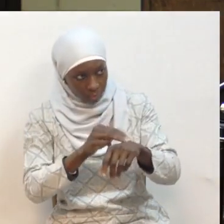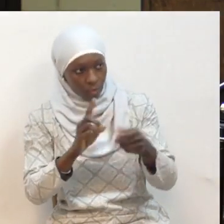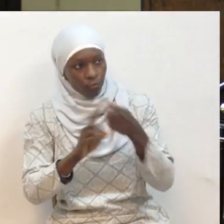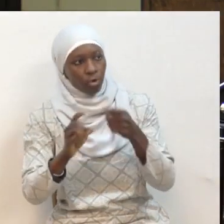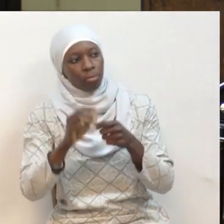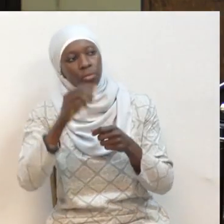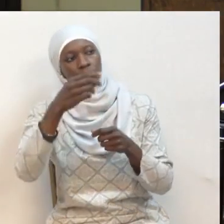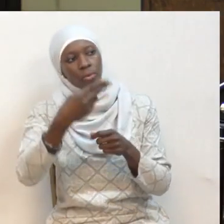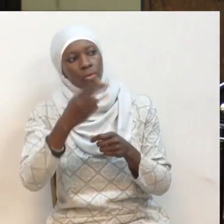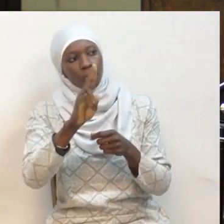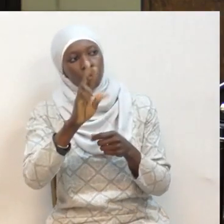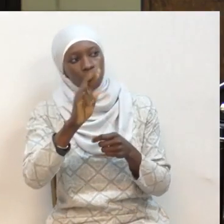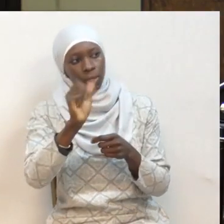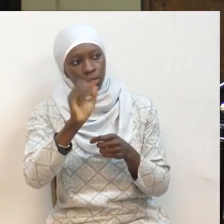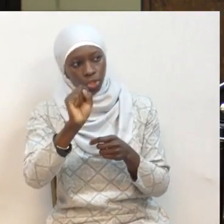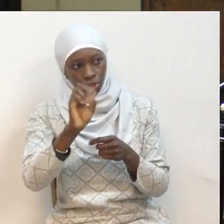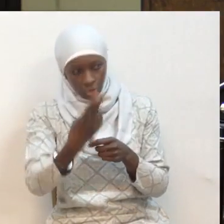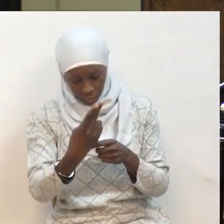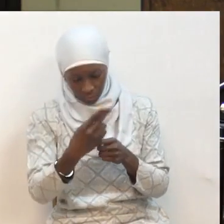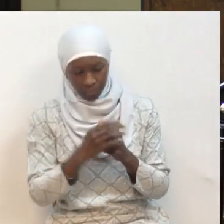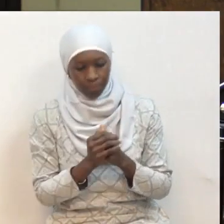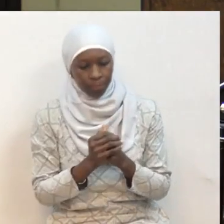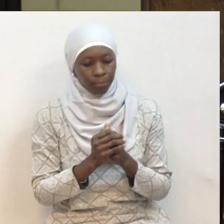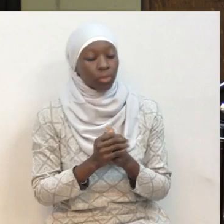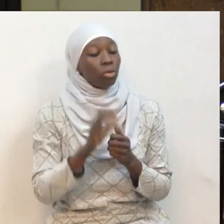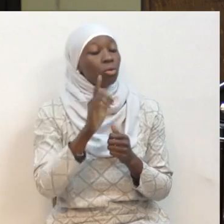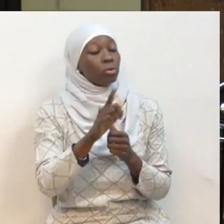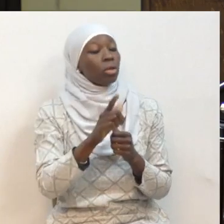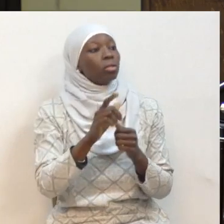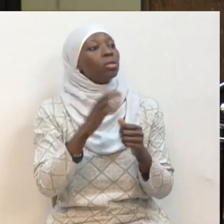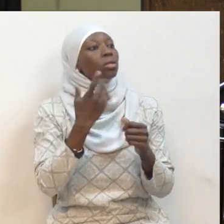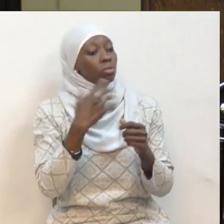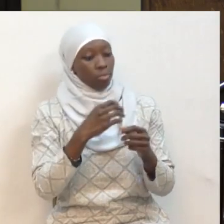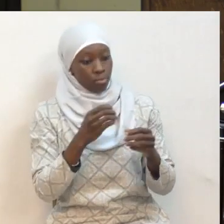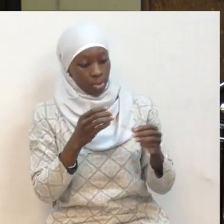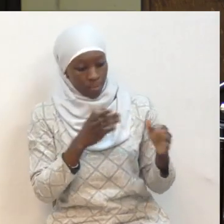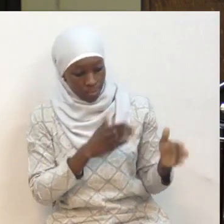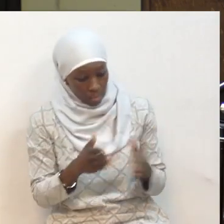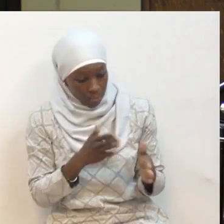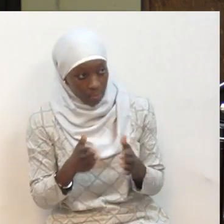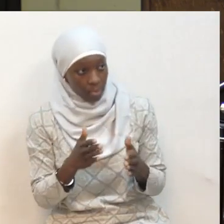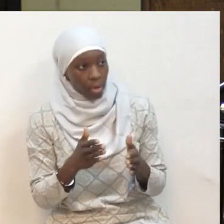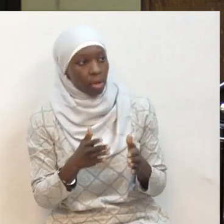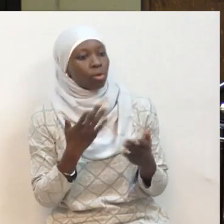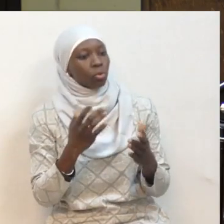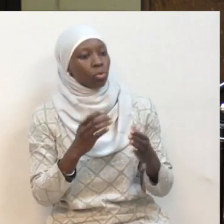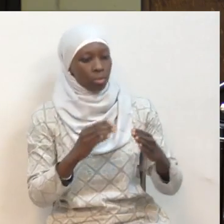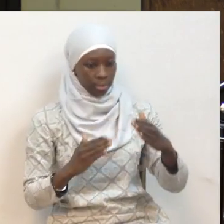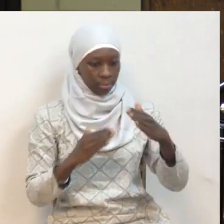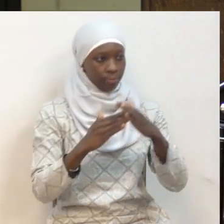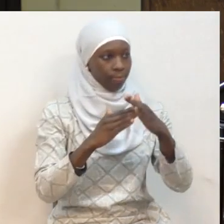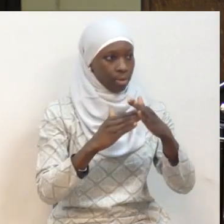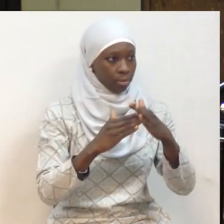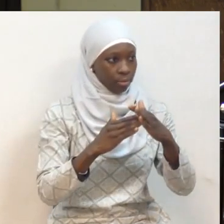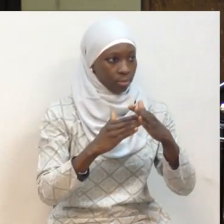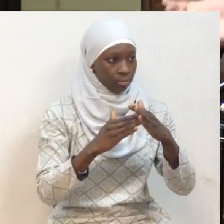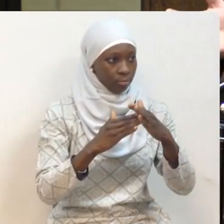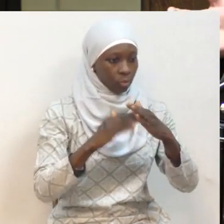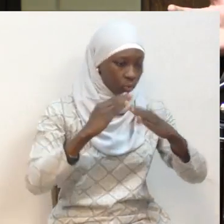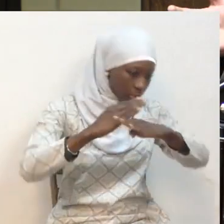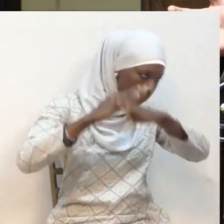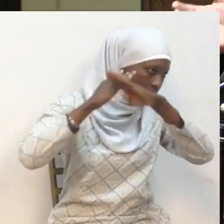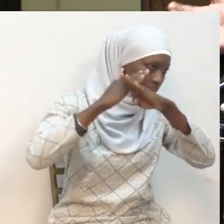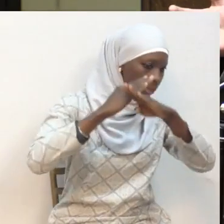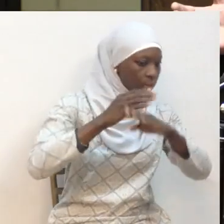close so that they can take defense in the infrastructure of Medina, or to go out of